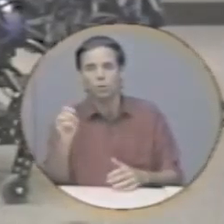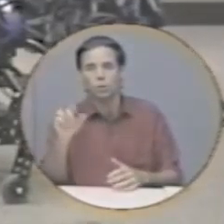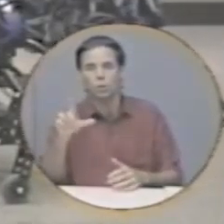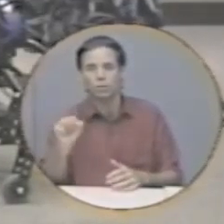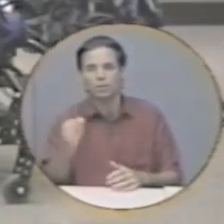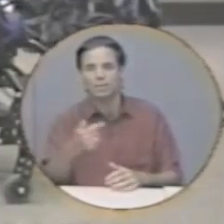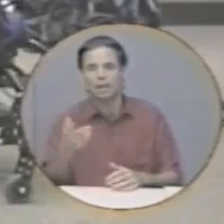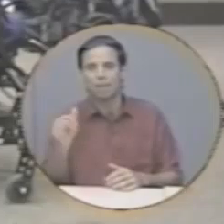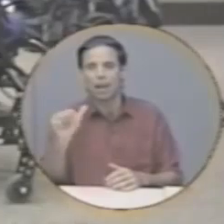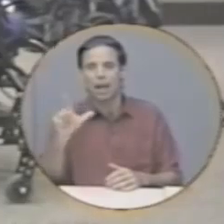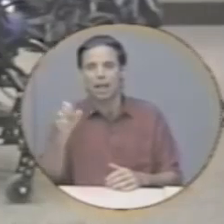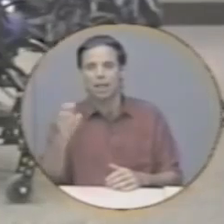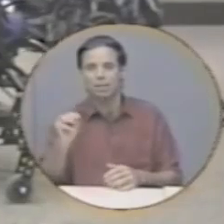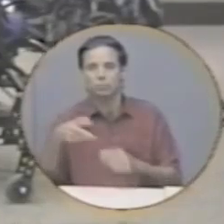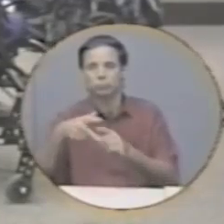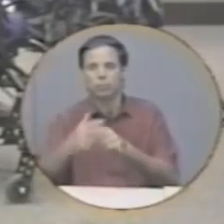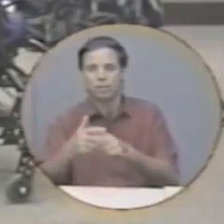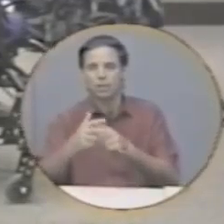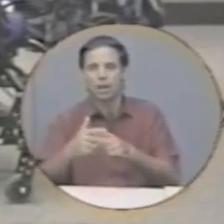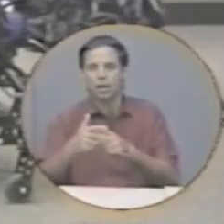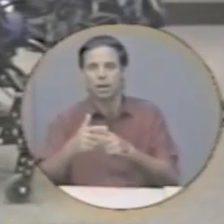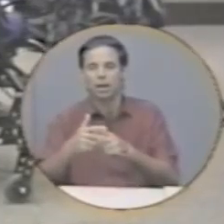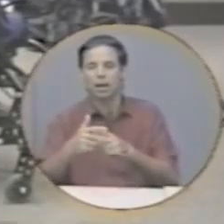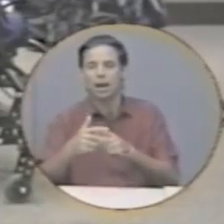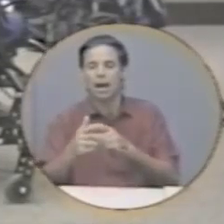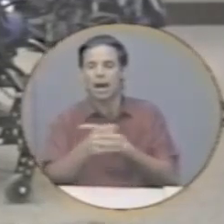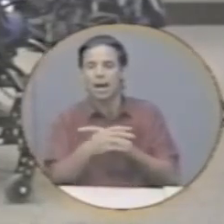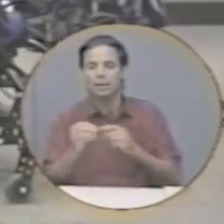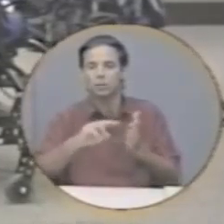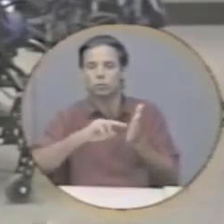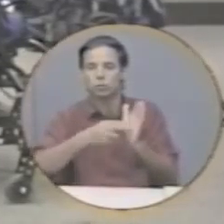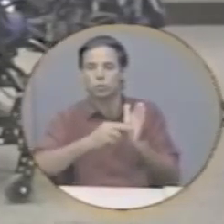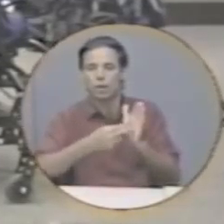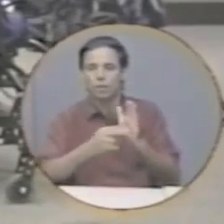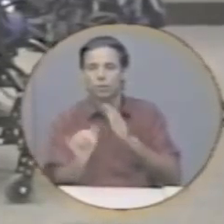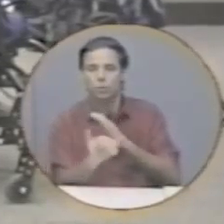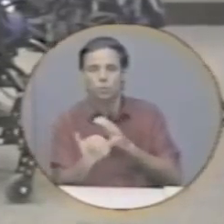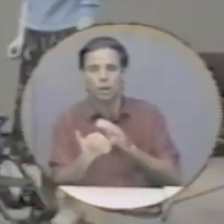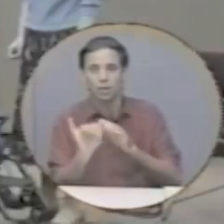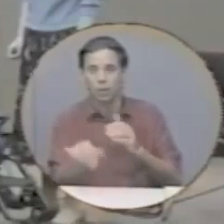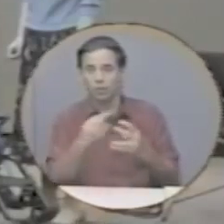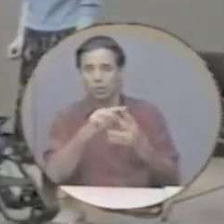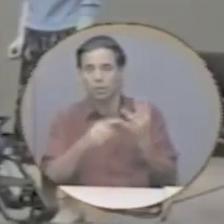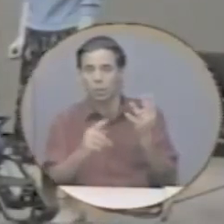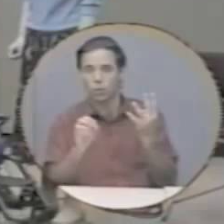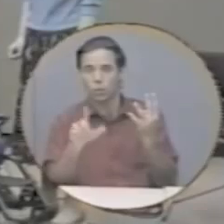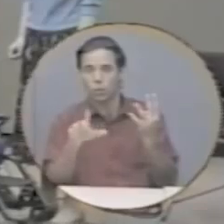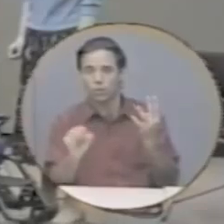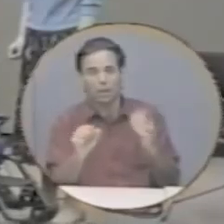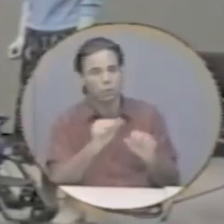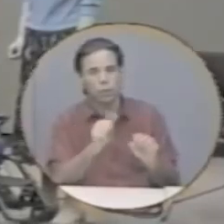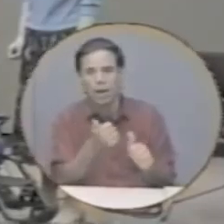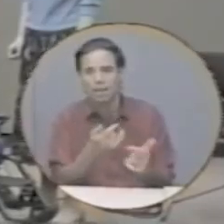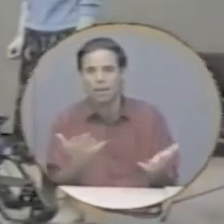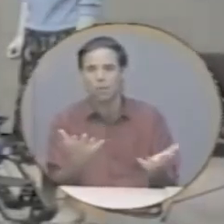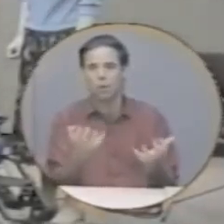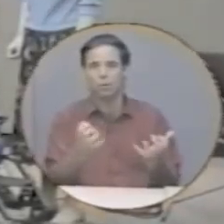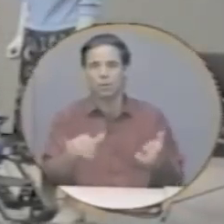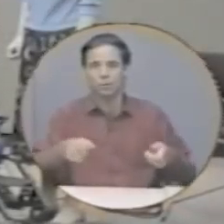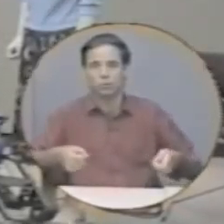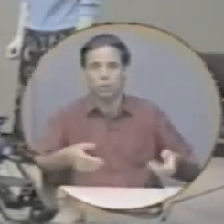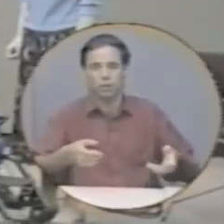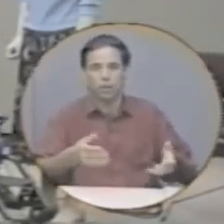wrenches, 2 combination wrenches, and a screwdriver. And with those tools, I can do anything I want to this chair. We've already made adjustments on